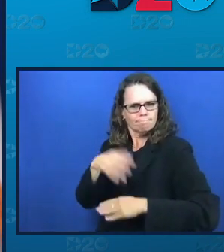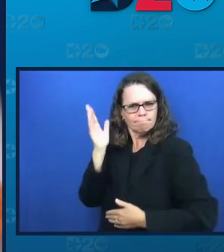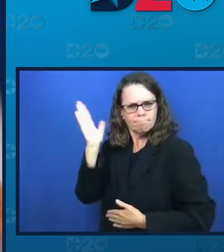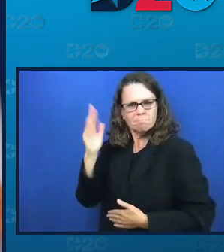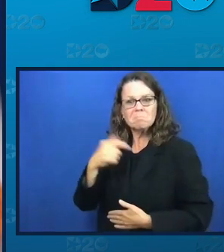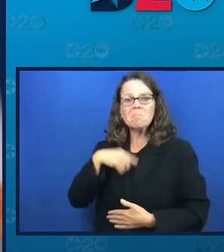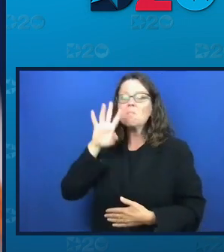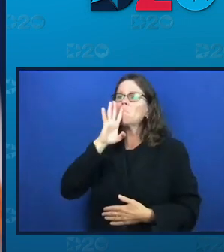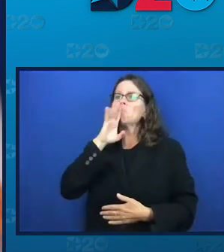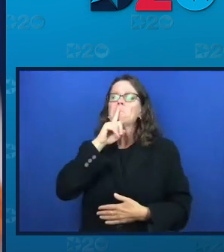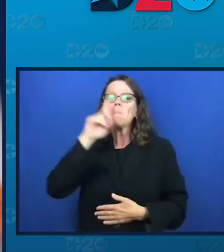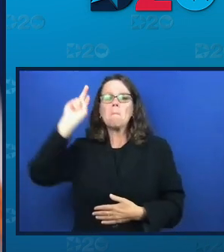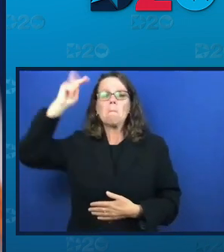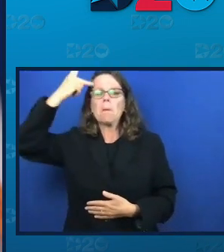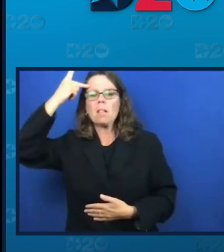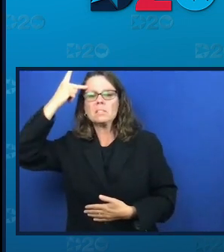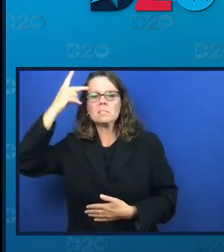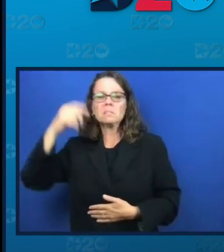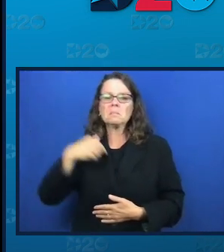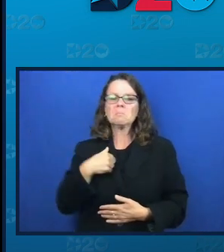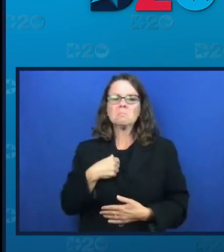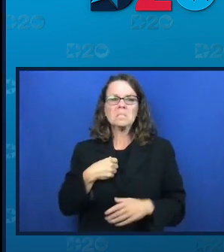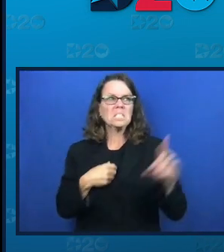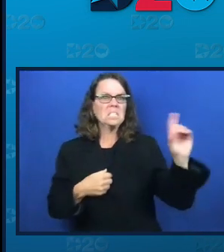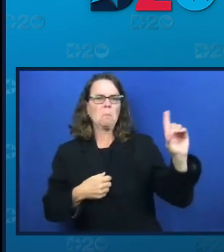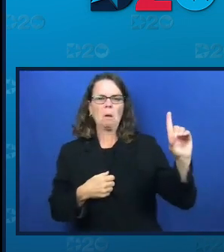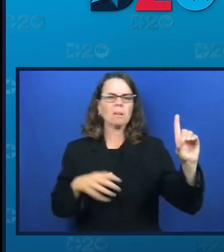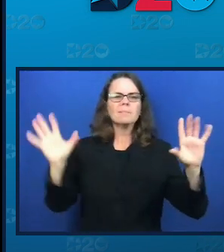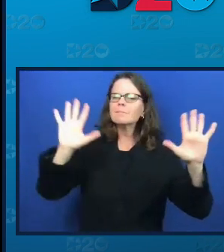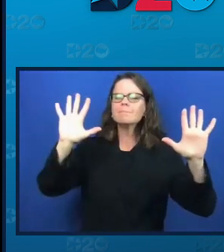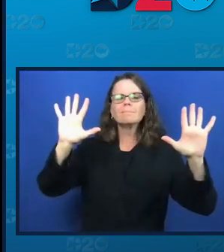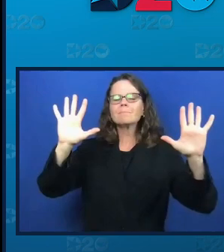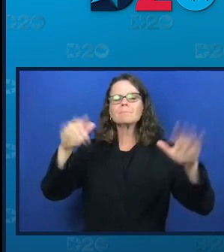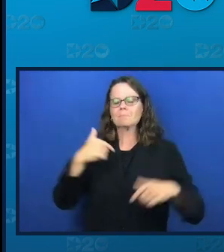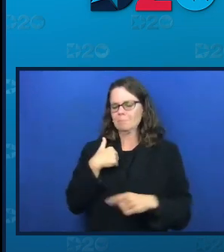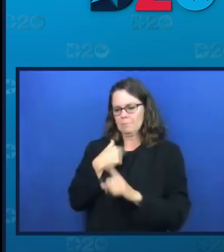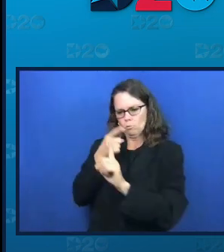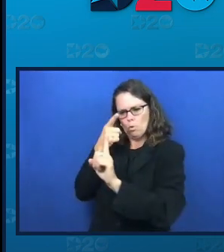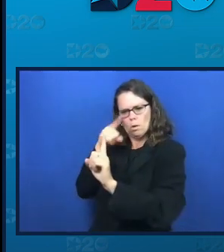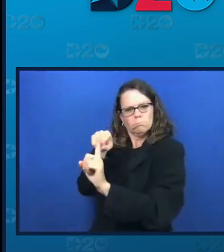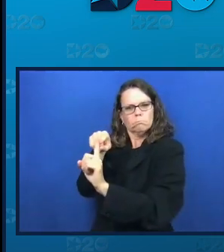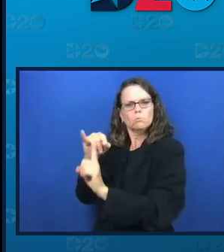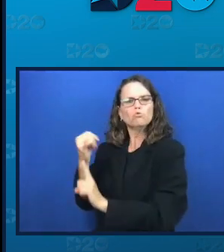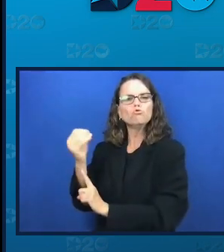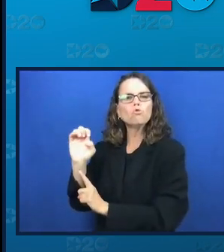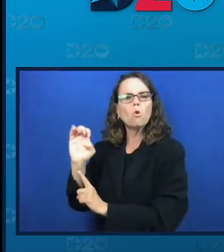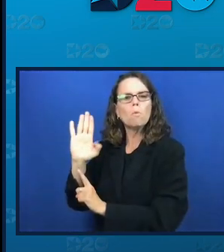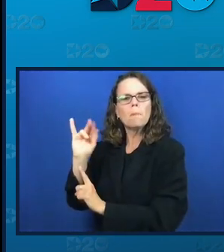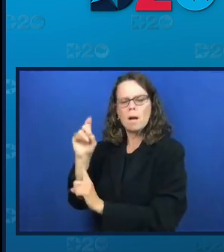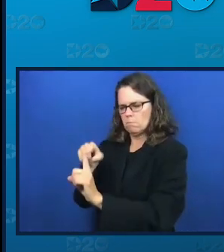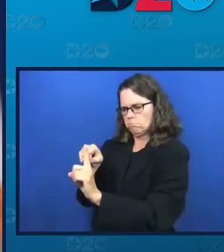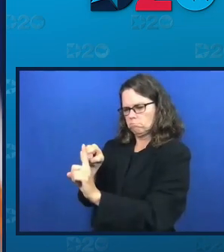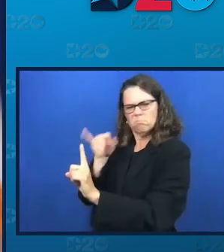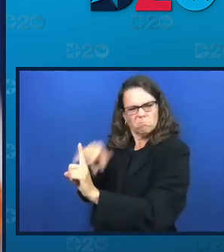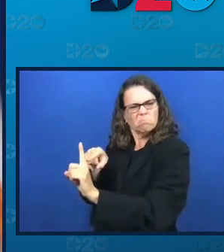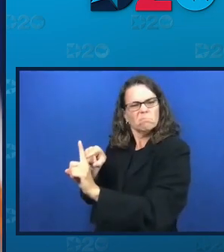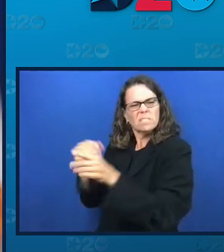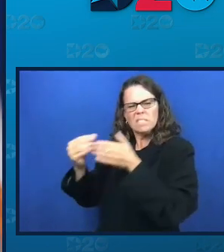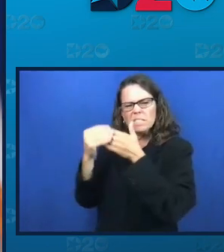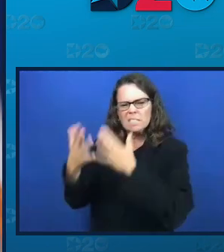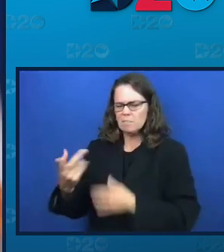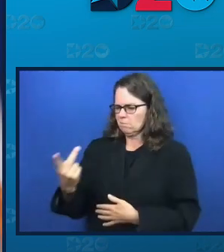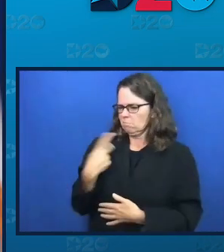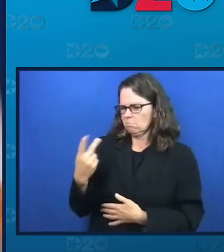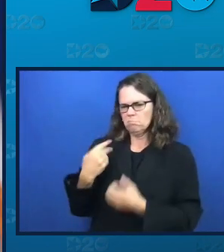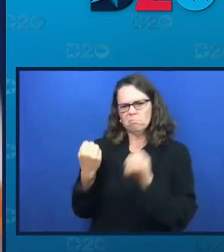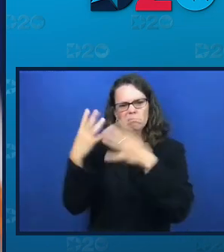Biden can be that leader. I've worked with Joe Biden. I've seen who he is with no cameras around, how he sits